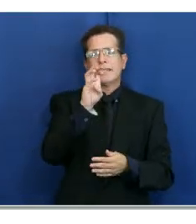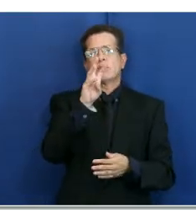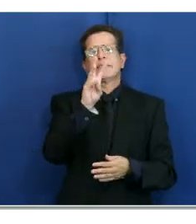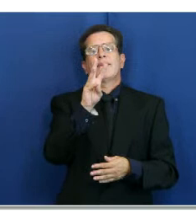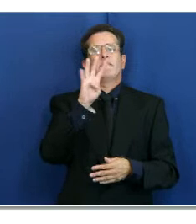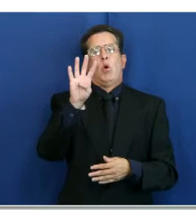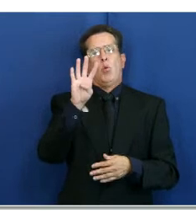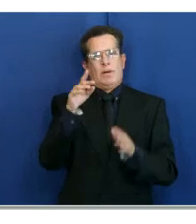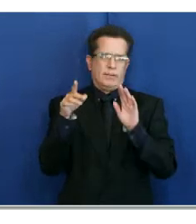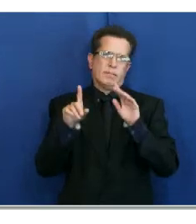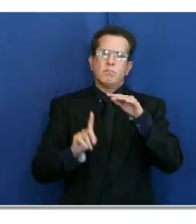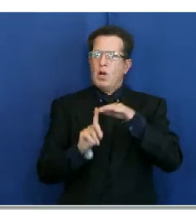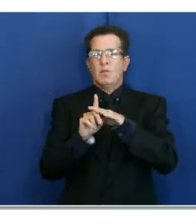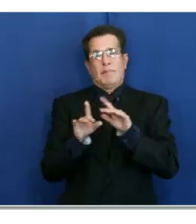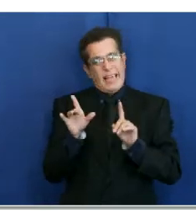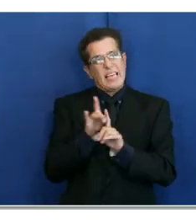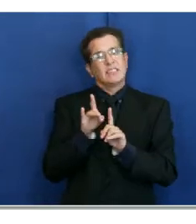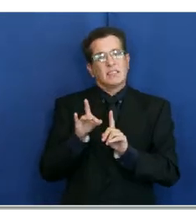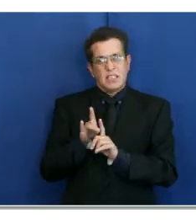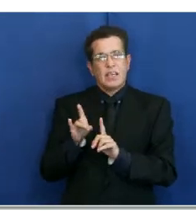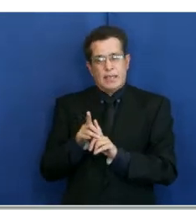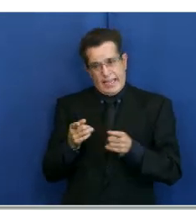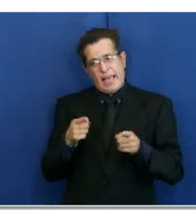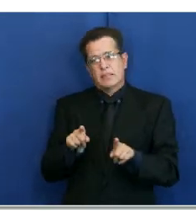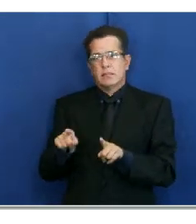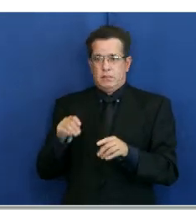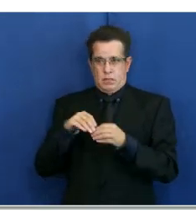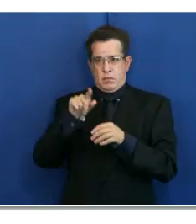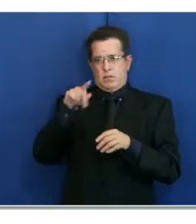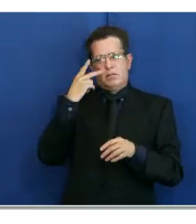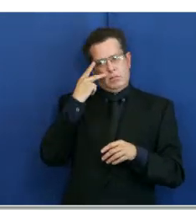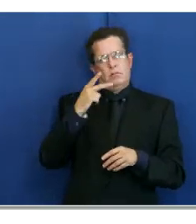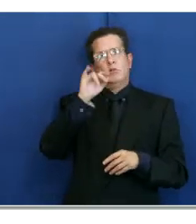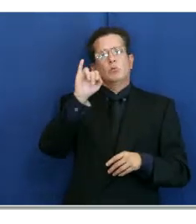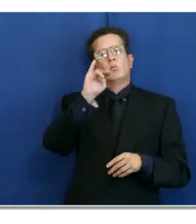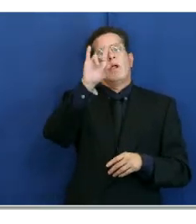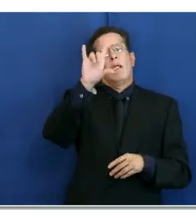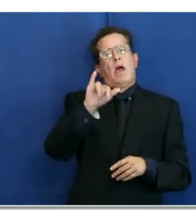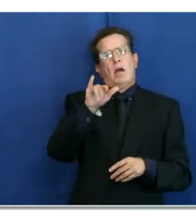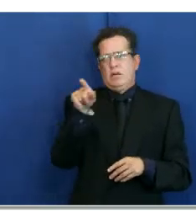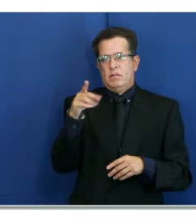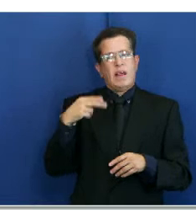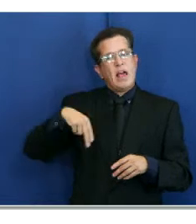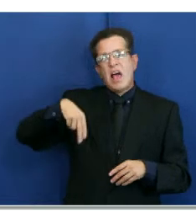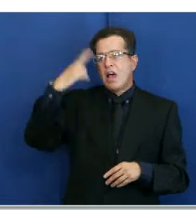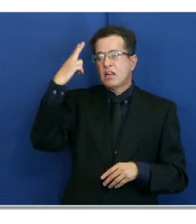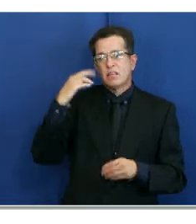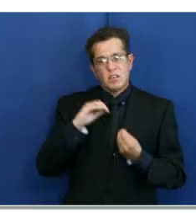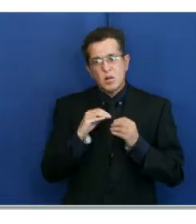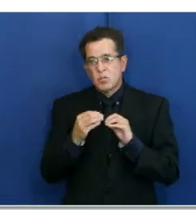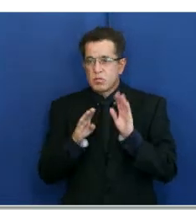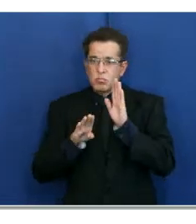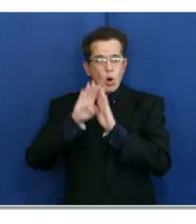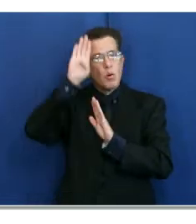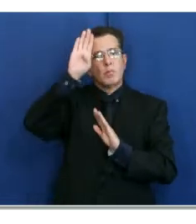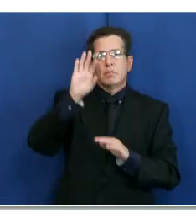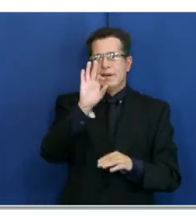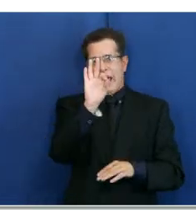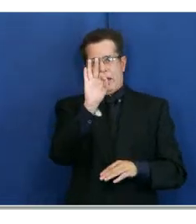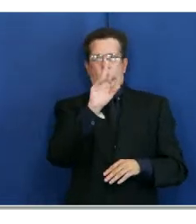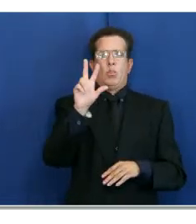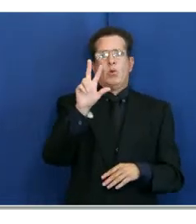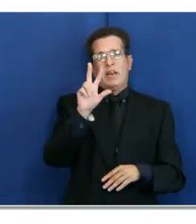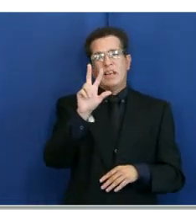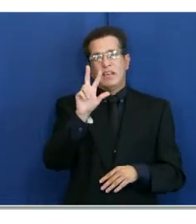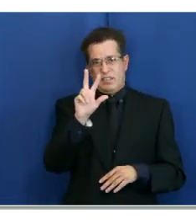1,664 cases. Note that for the month of July, we reported the largest number of outbreaks with 93,